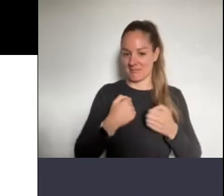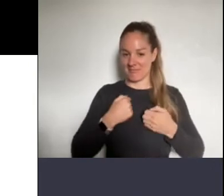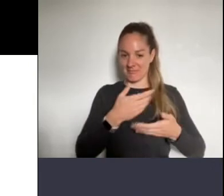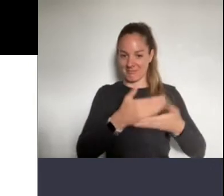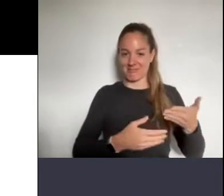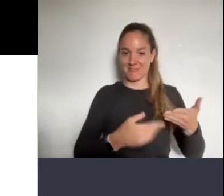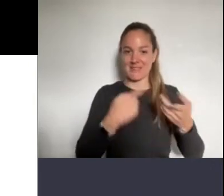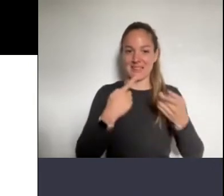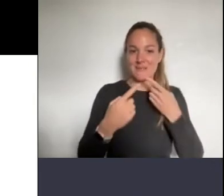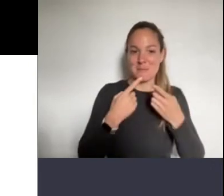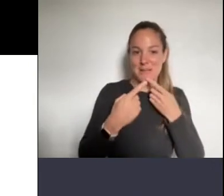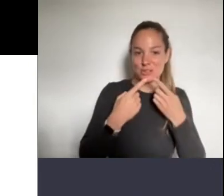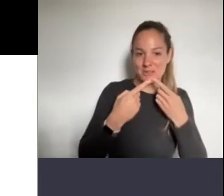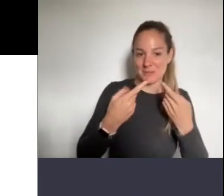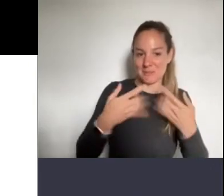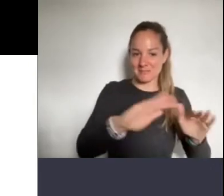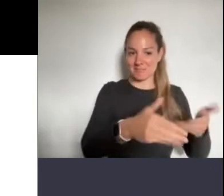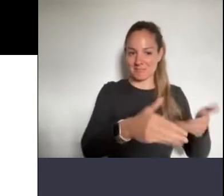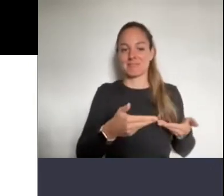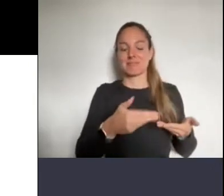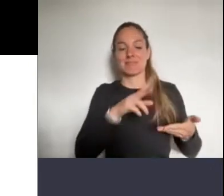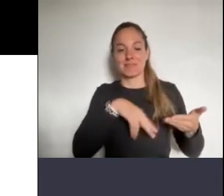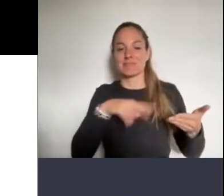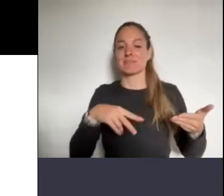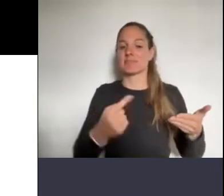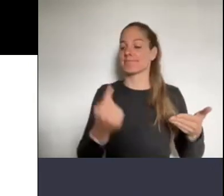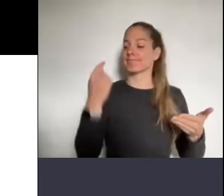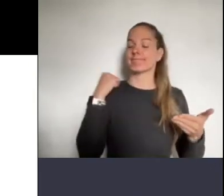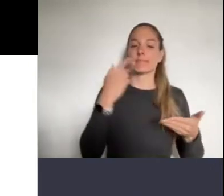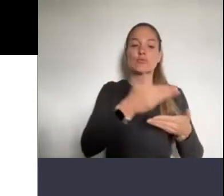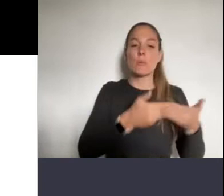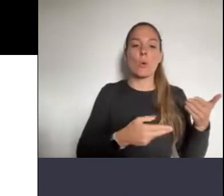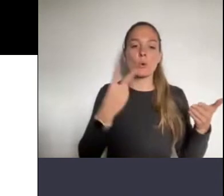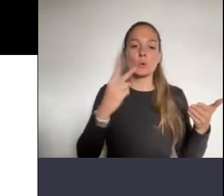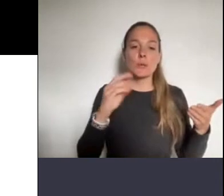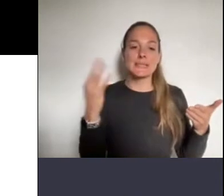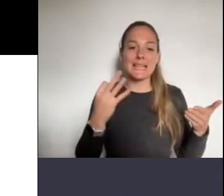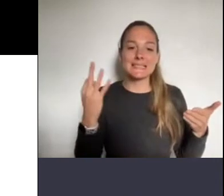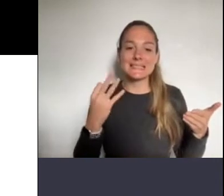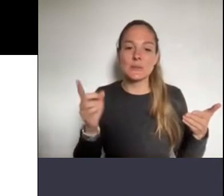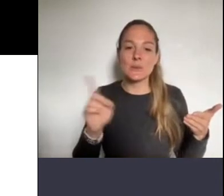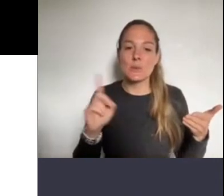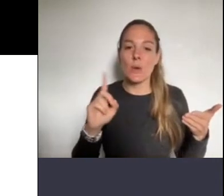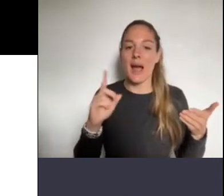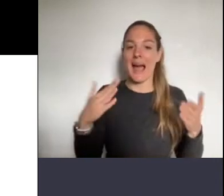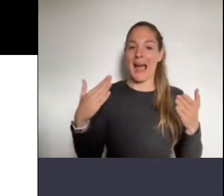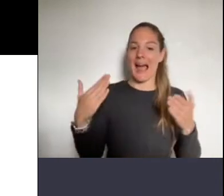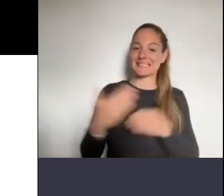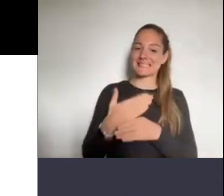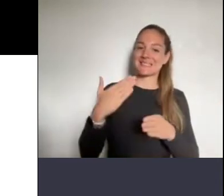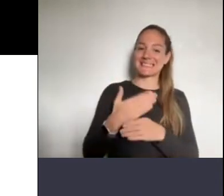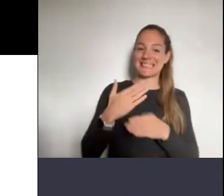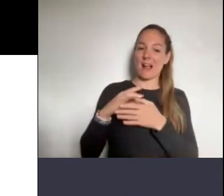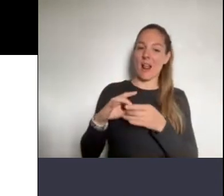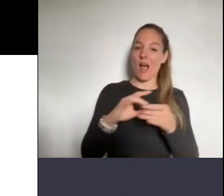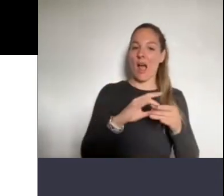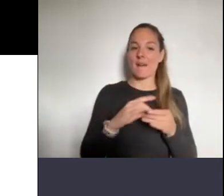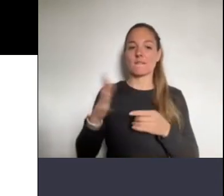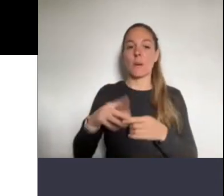already been supplied. So a report that was done in 2018, which was the Activity Alliance by UK Deaf